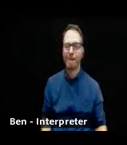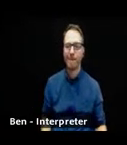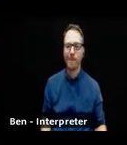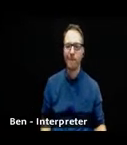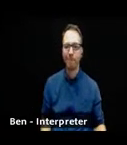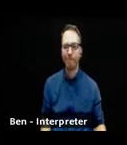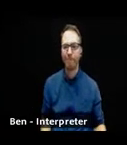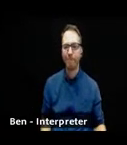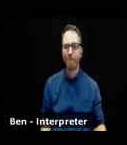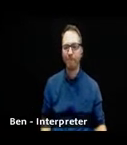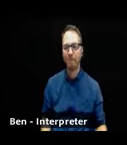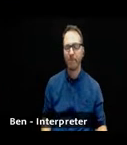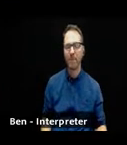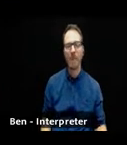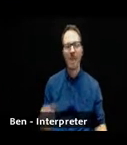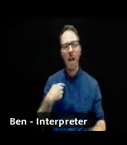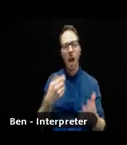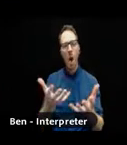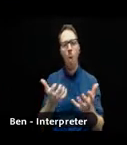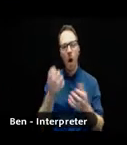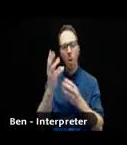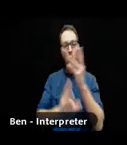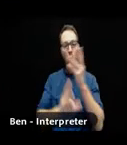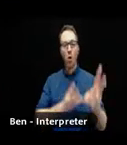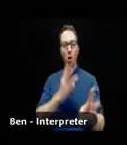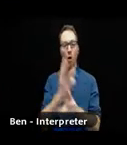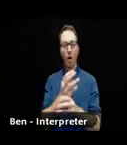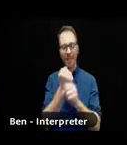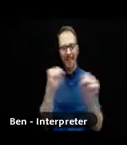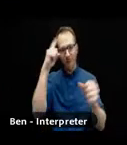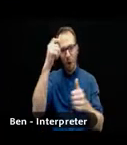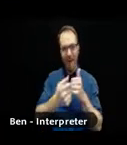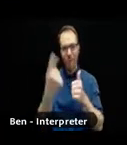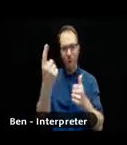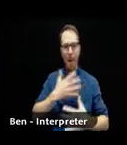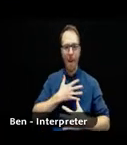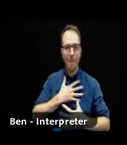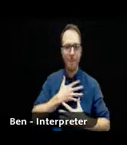So what I want is a world in which it is safe for everyone to admit what they did.